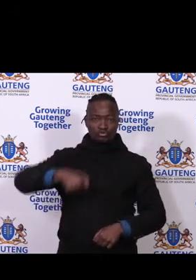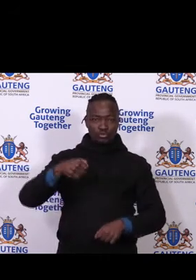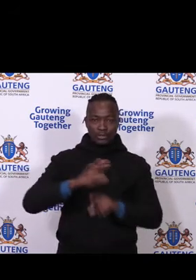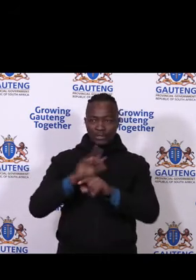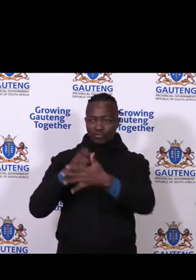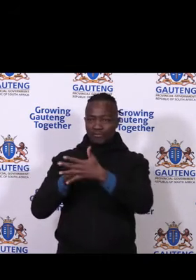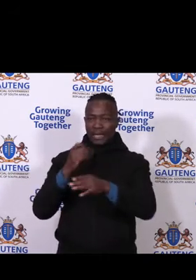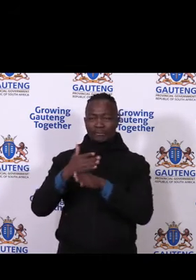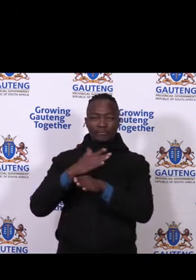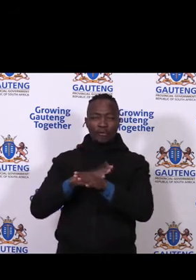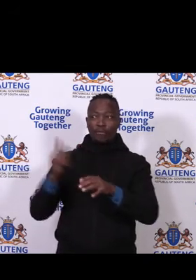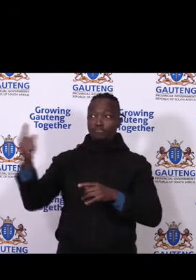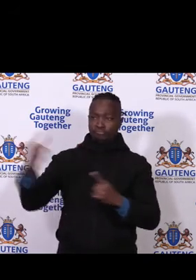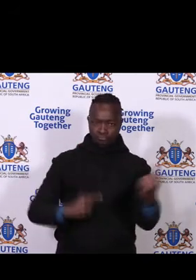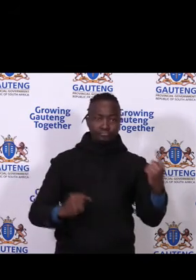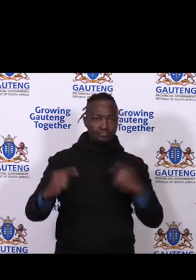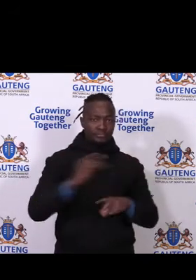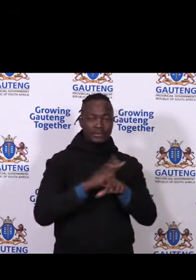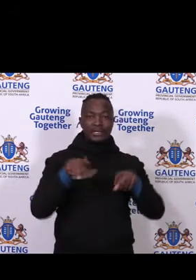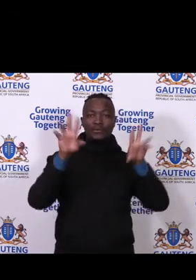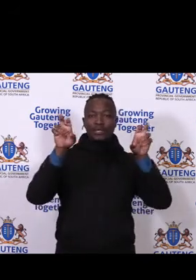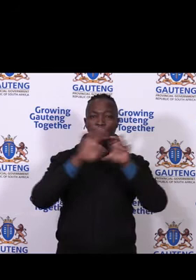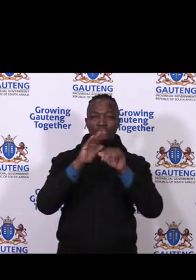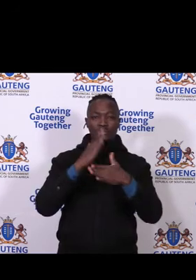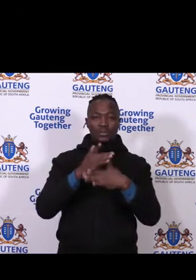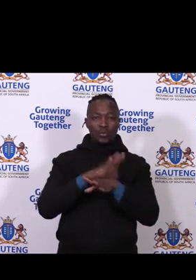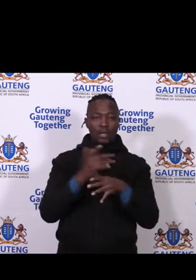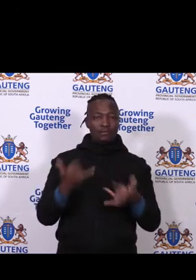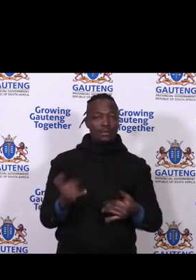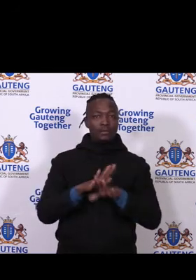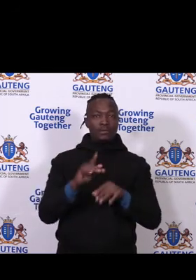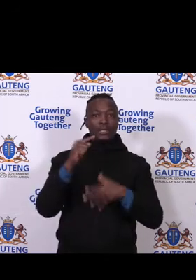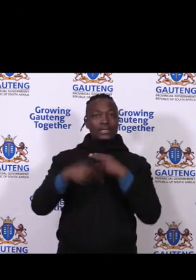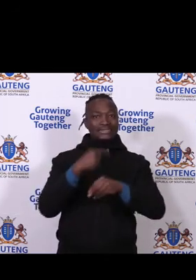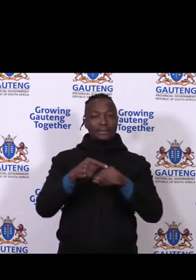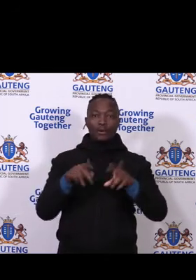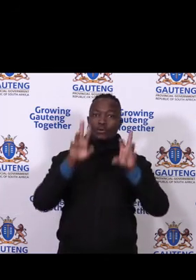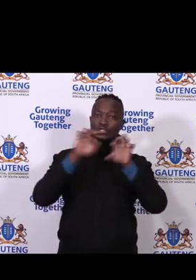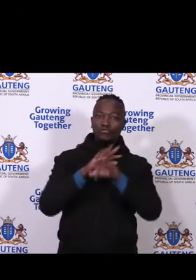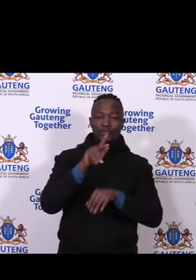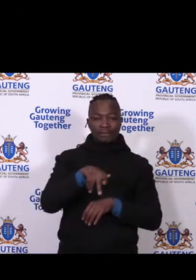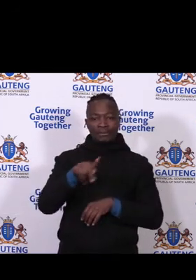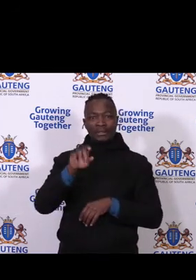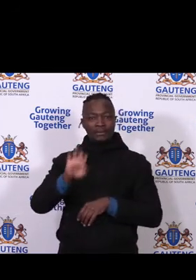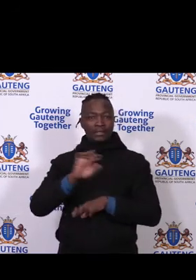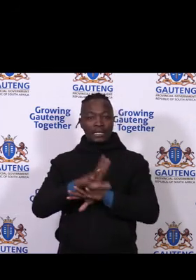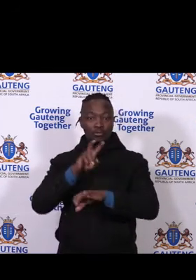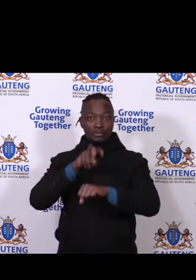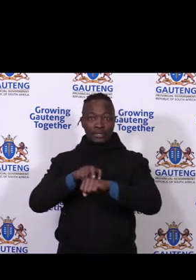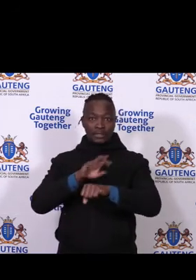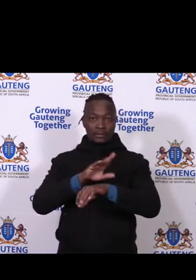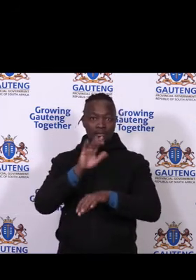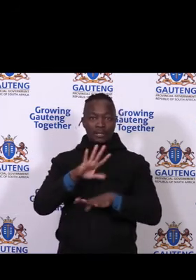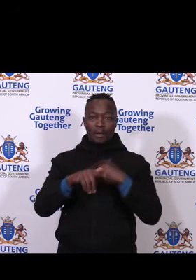procured. The issue that we are now dealing with more actively is the issue that relates to the equipment that will be required in terms